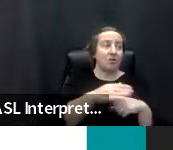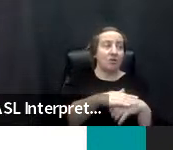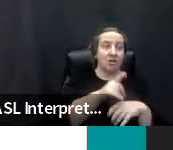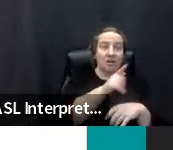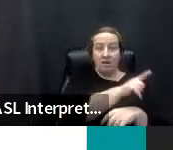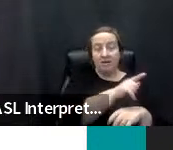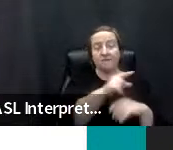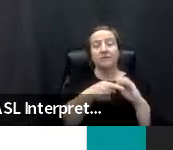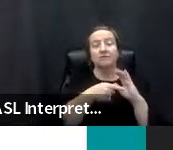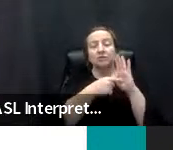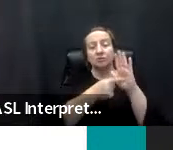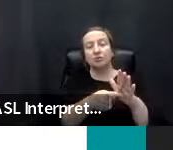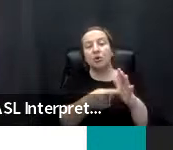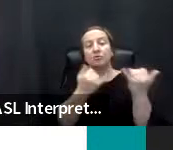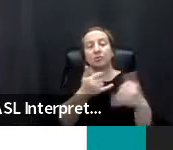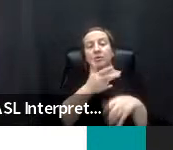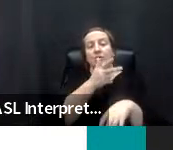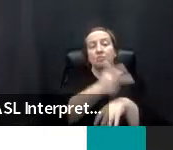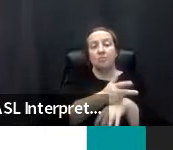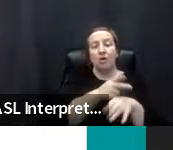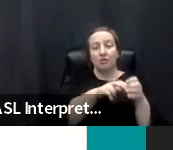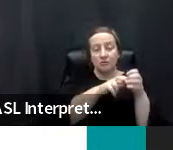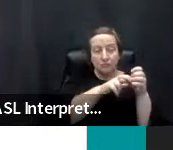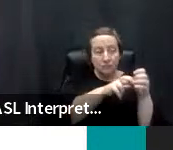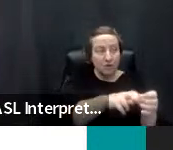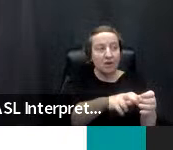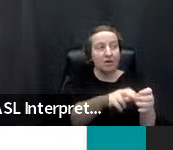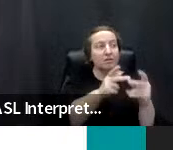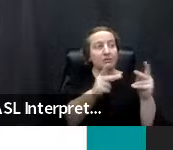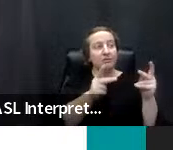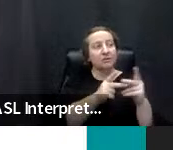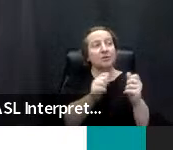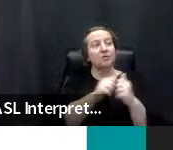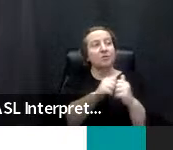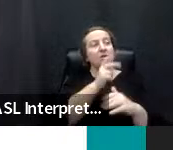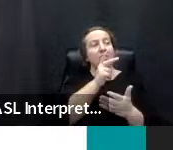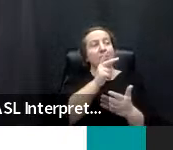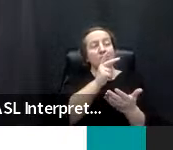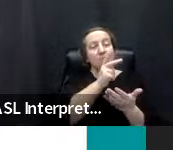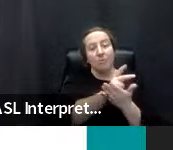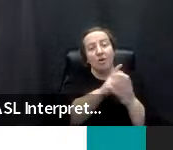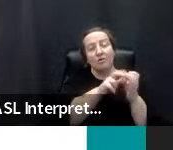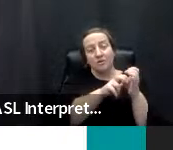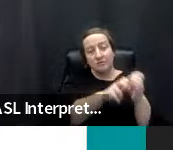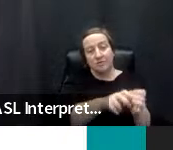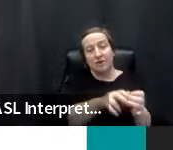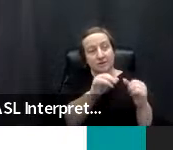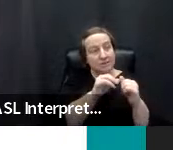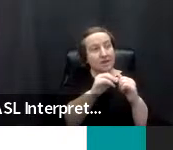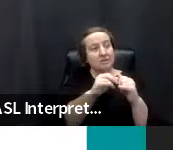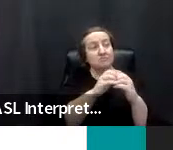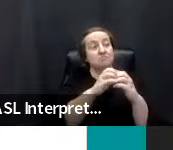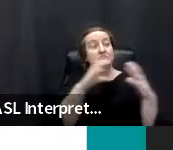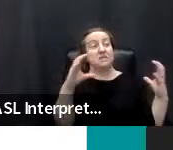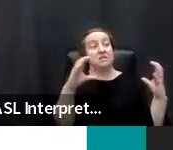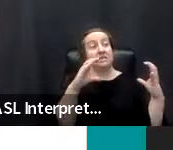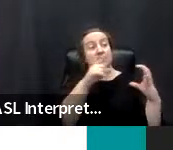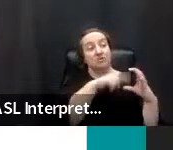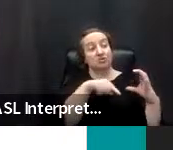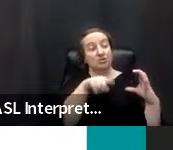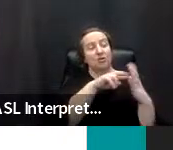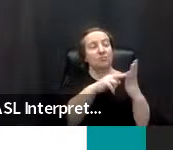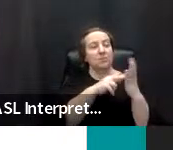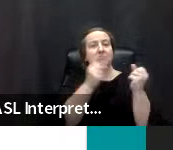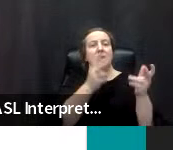the existing park and ride locations with the park and ride size. The larger the circle, the larger the number of